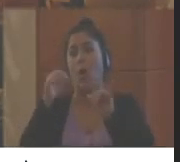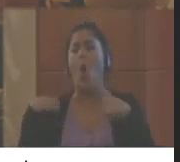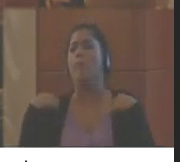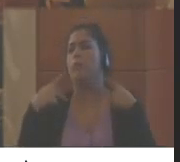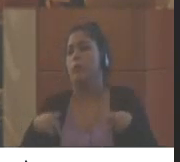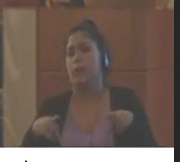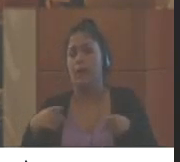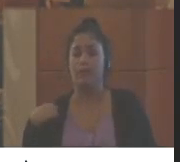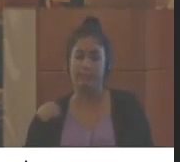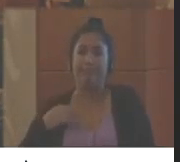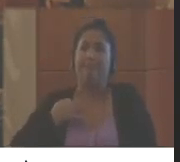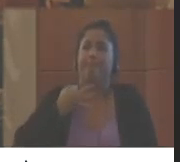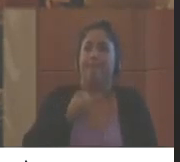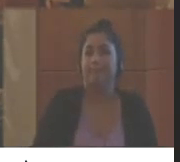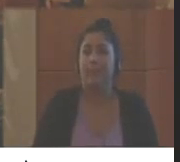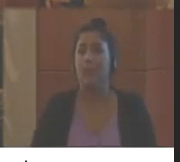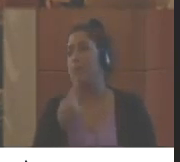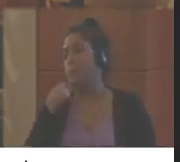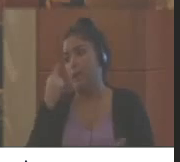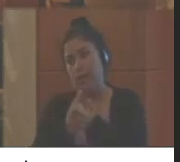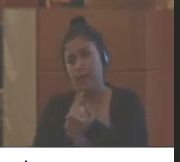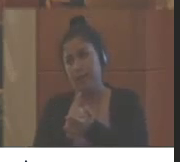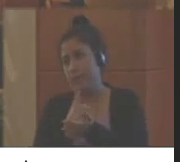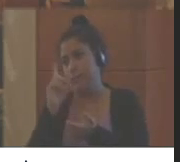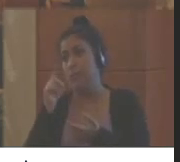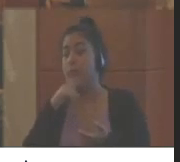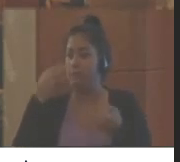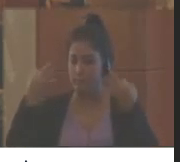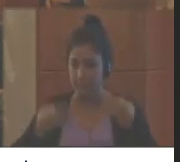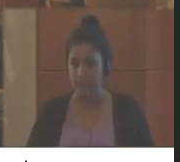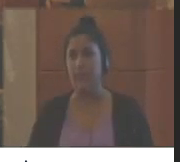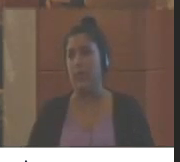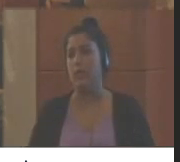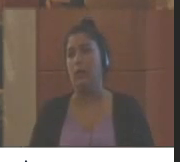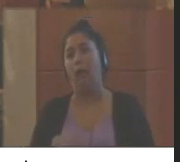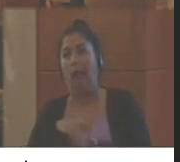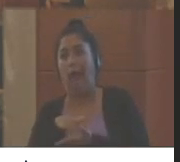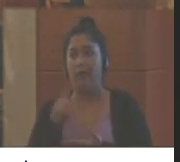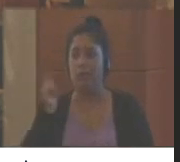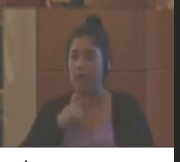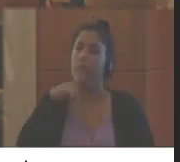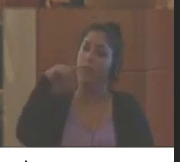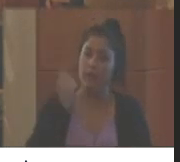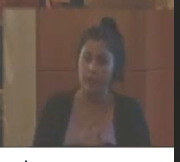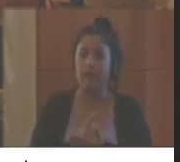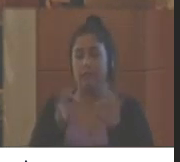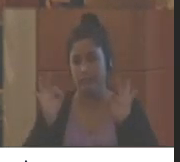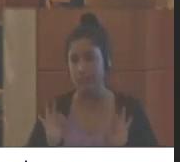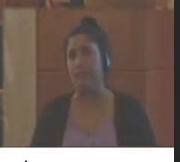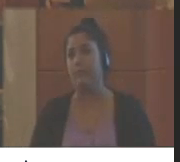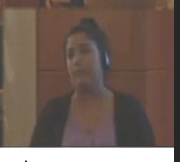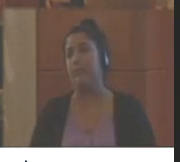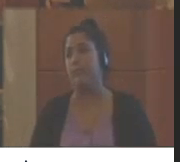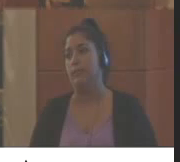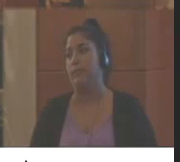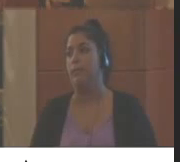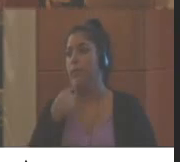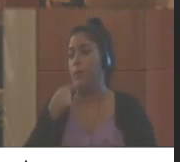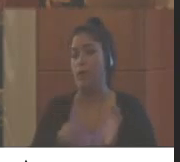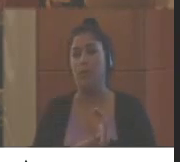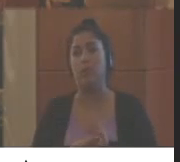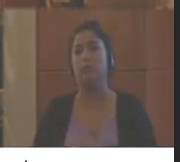consultants are turning in, we need to use and apply and practice, and that's practice means when the community and the